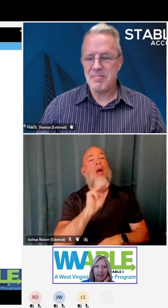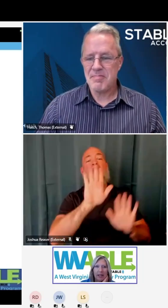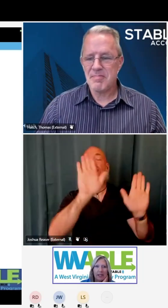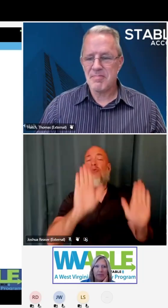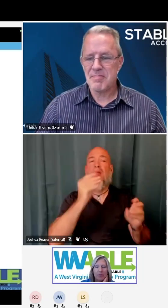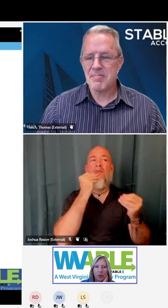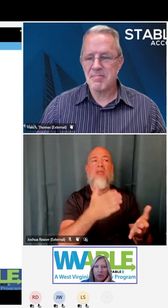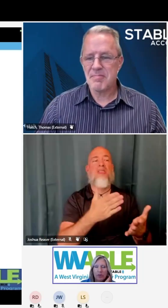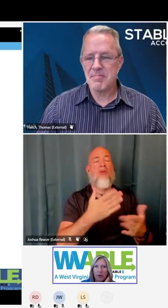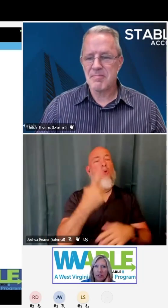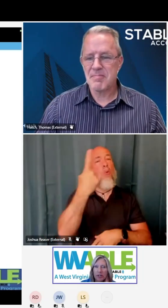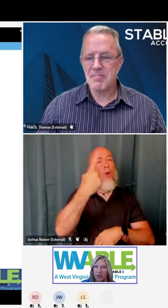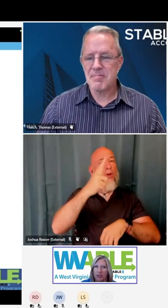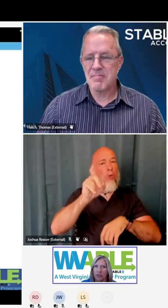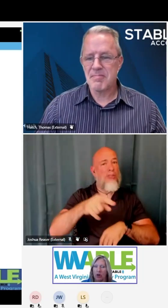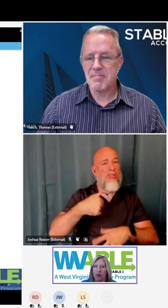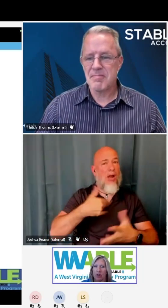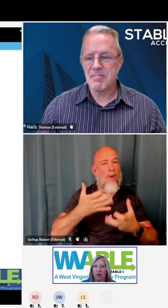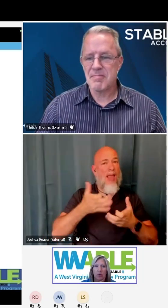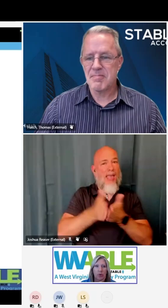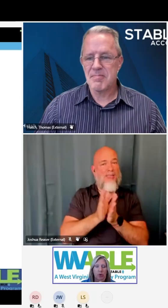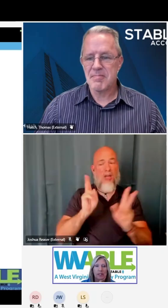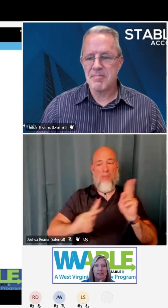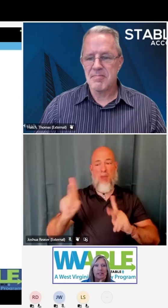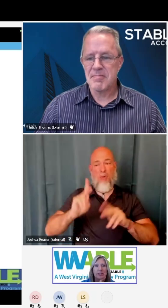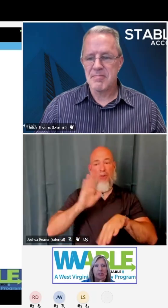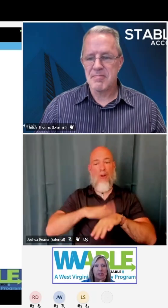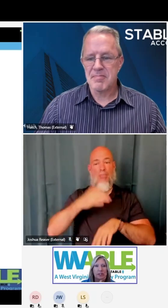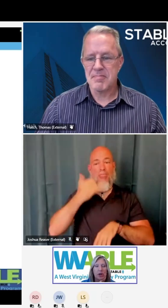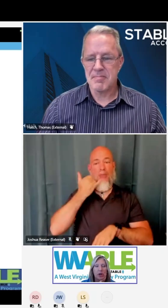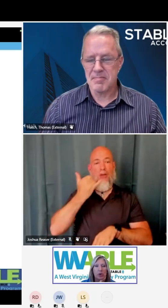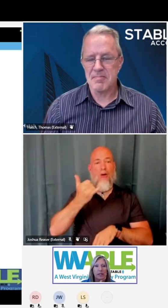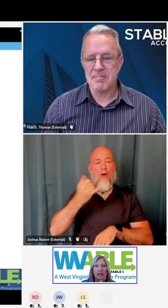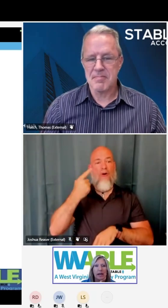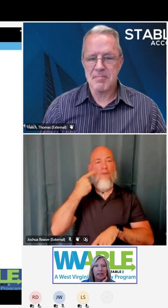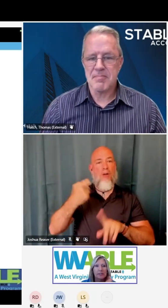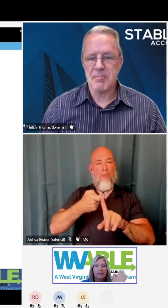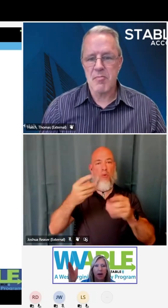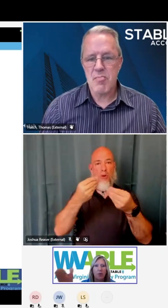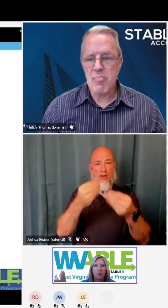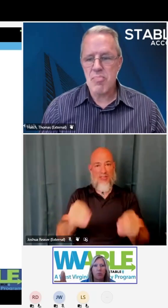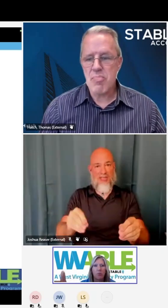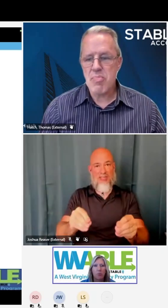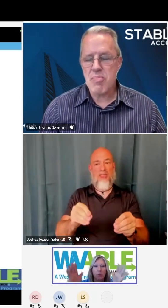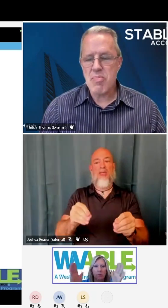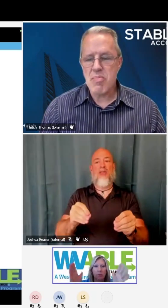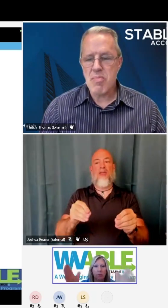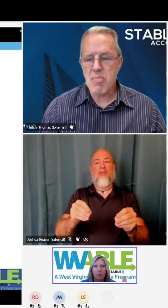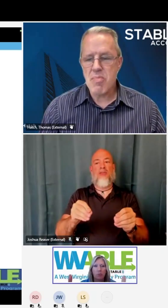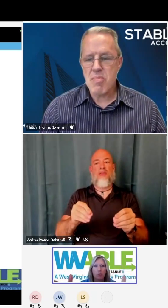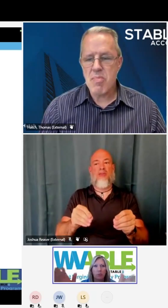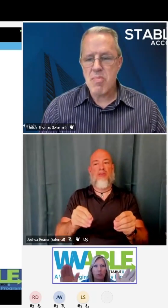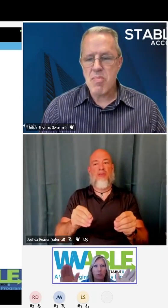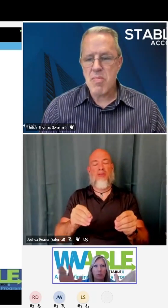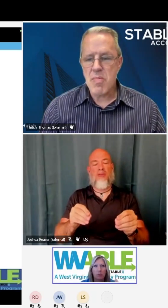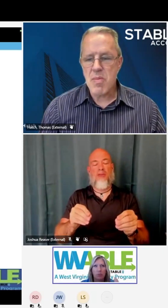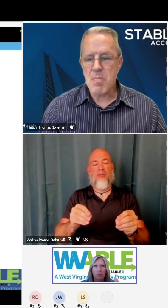to ask is for the folks that are on this call that are with organizations. Of course, that last